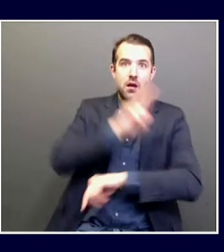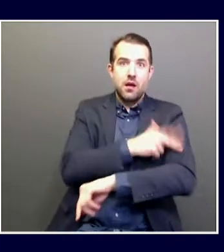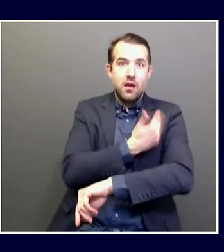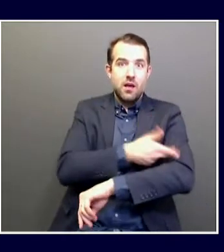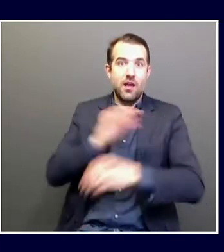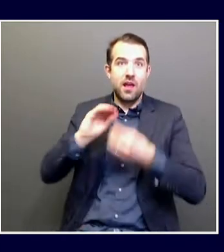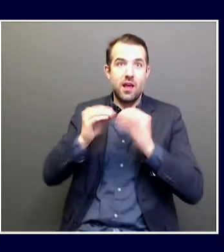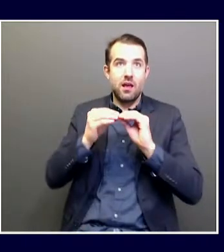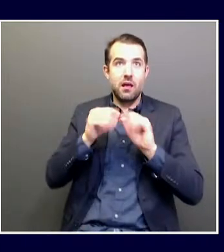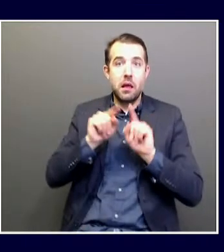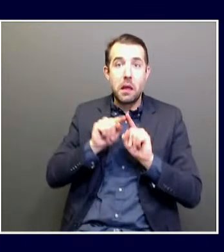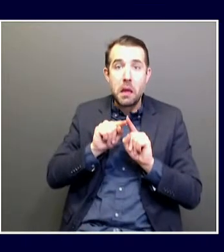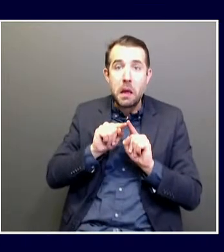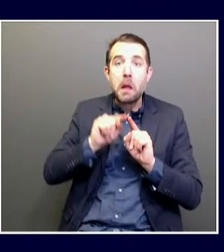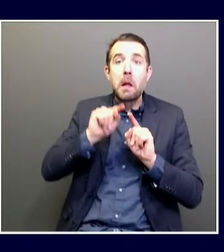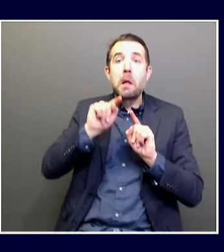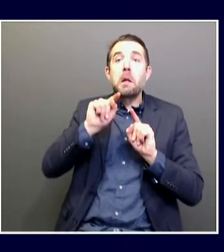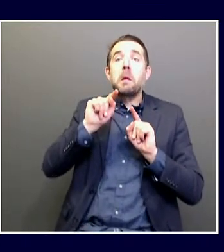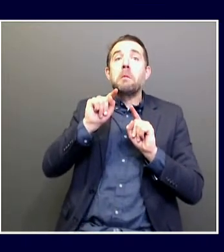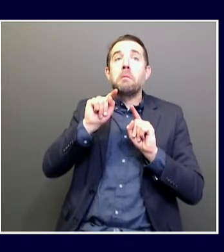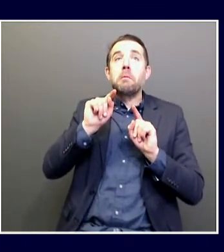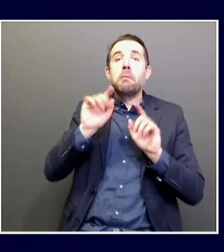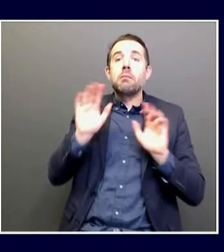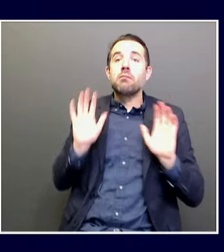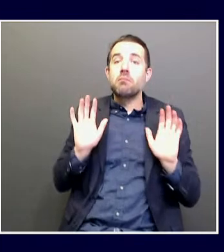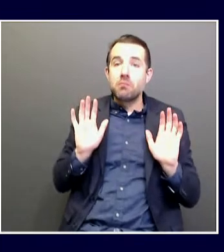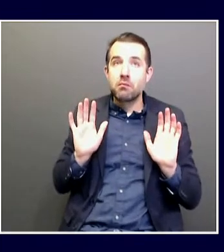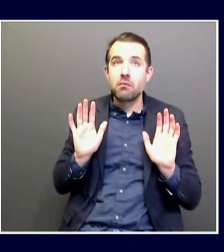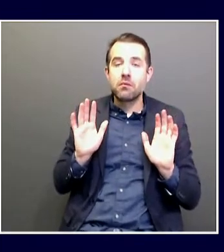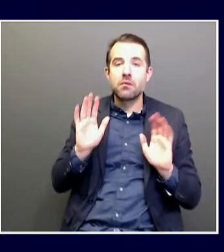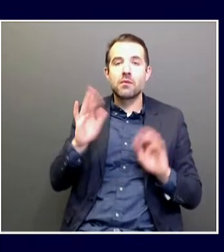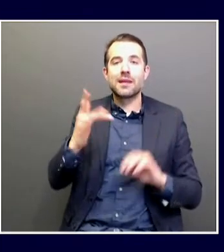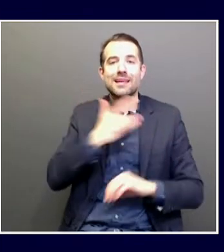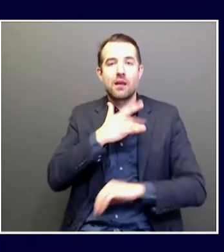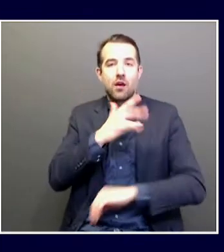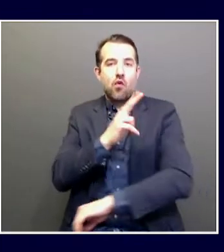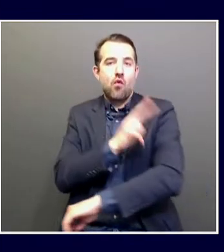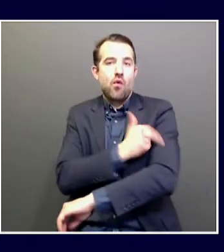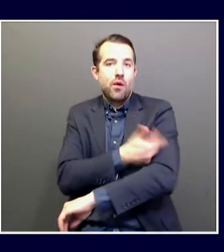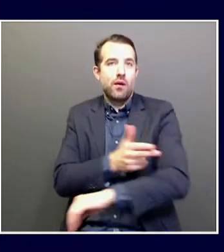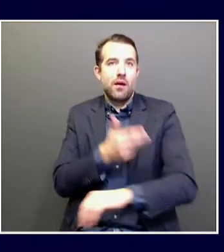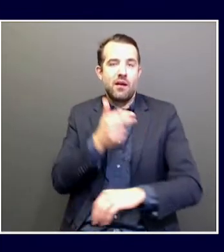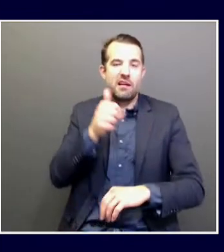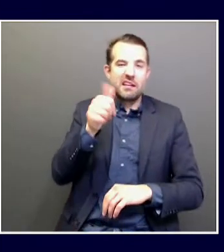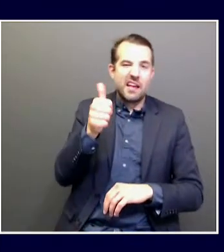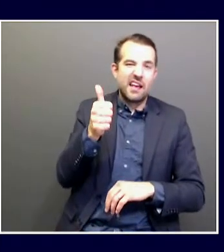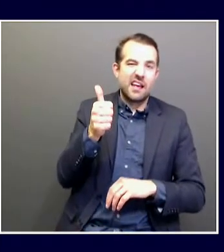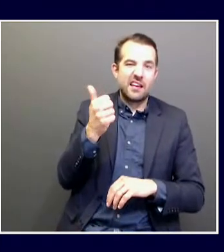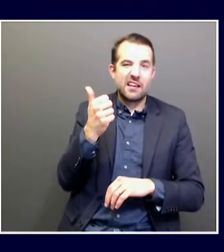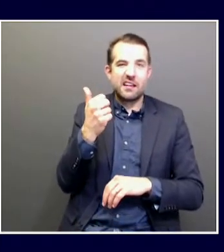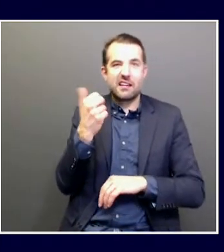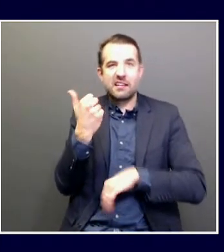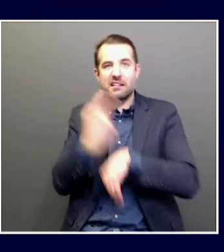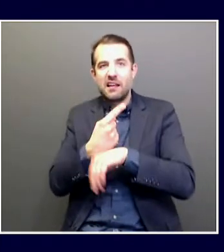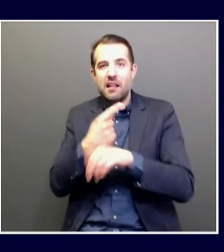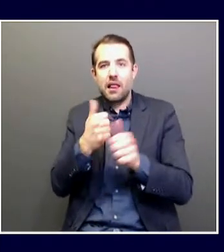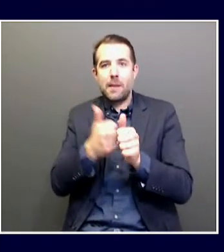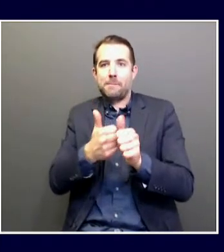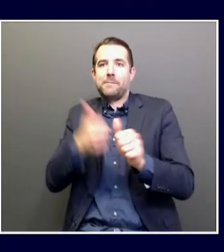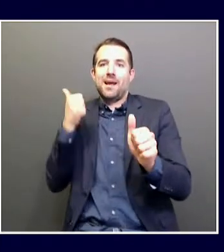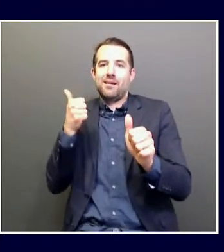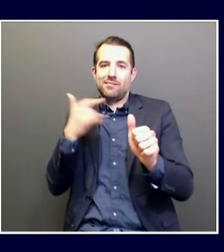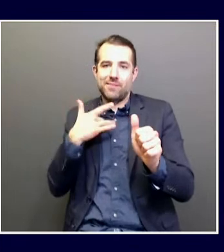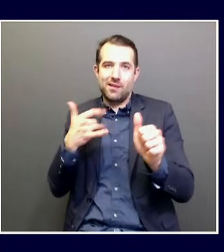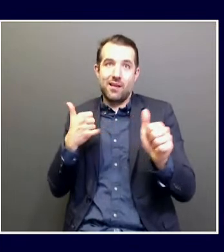aware, Patty, hospitalizations can lag by 10 or 11 days, and then sadly deaths a good number of days after